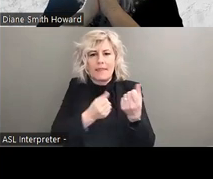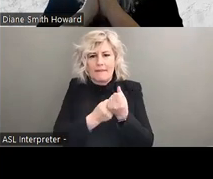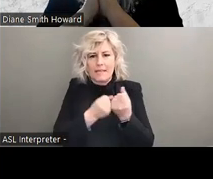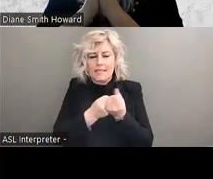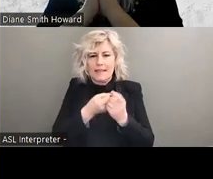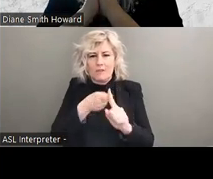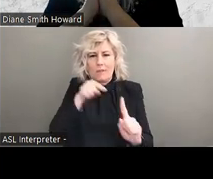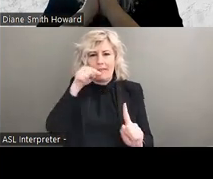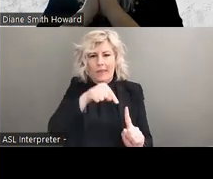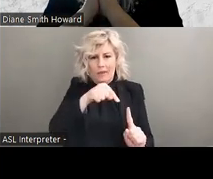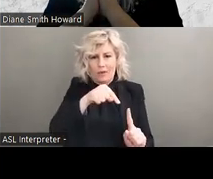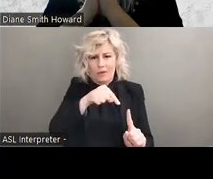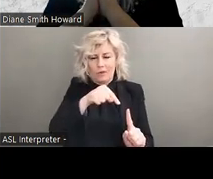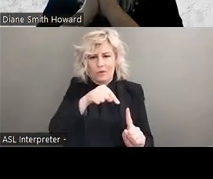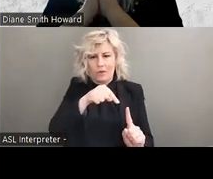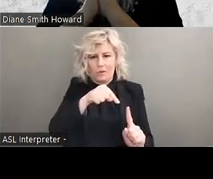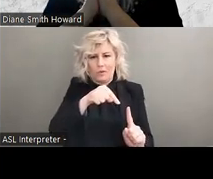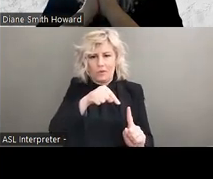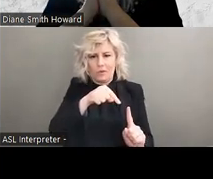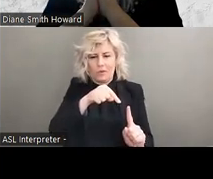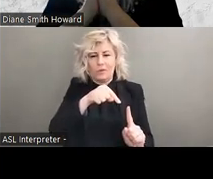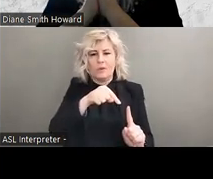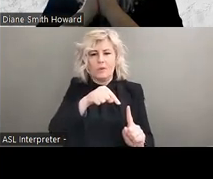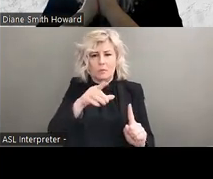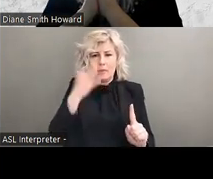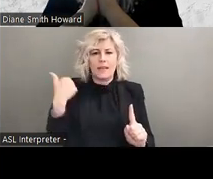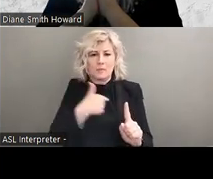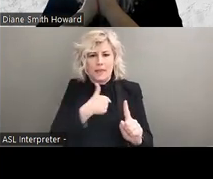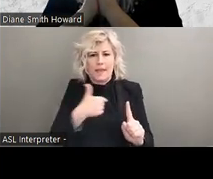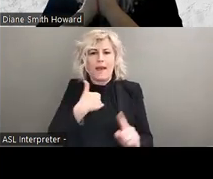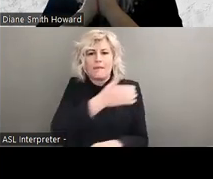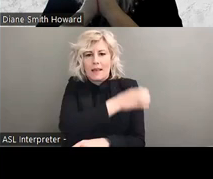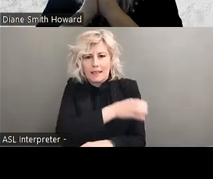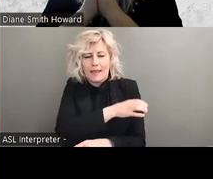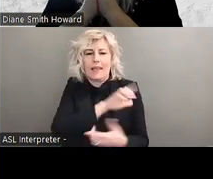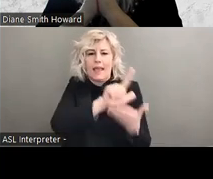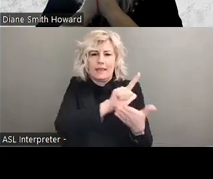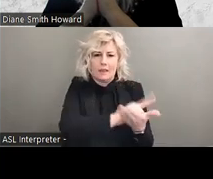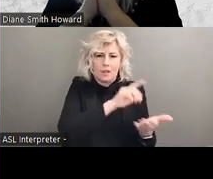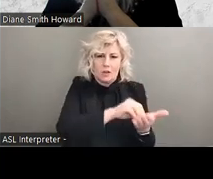there when it comes to resources, because we have this clinic and these law students.